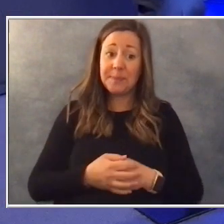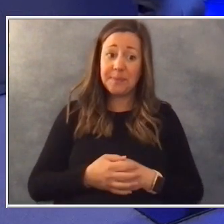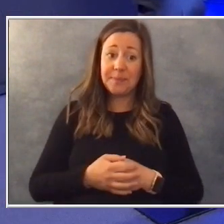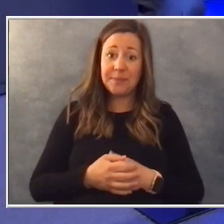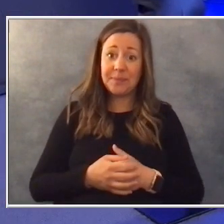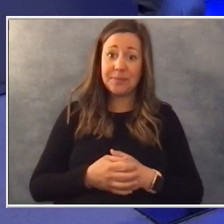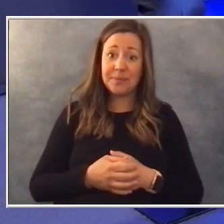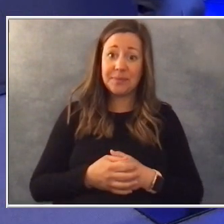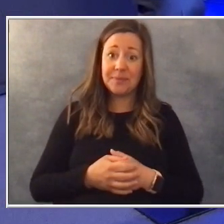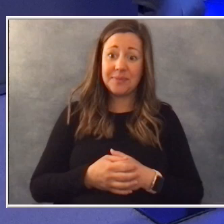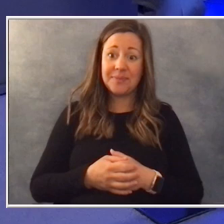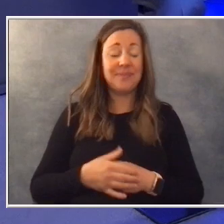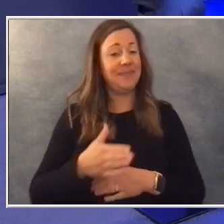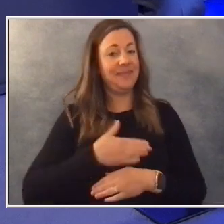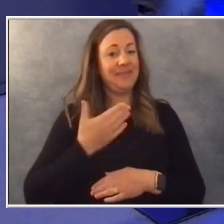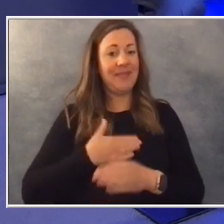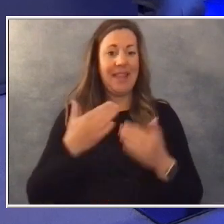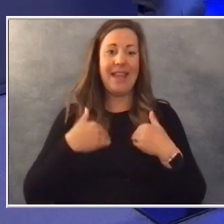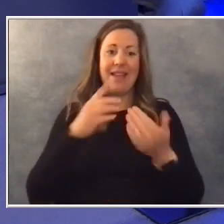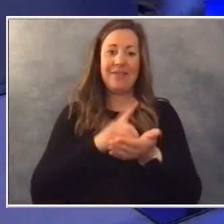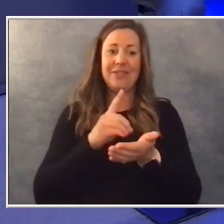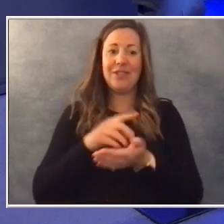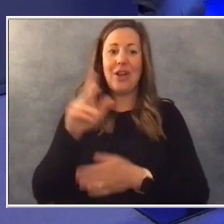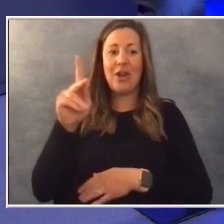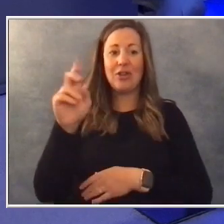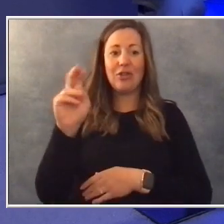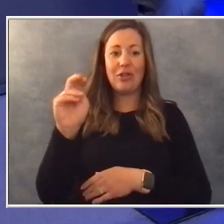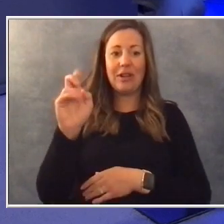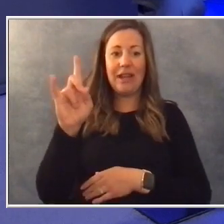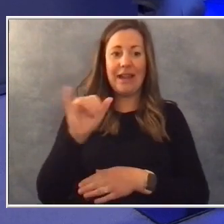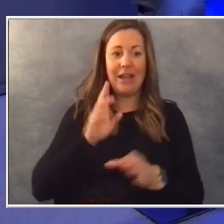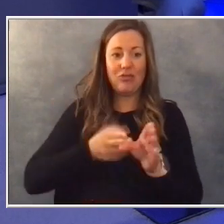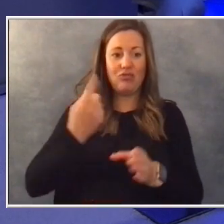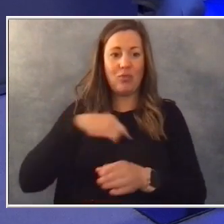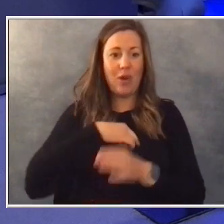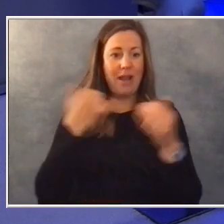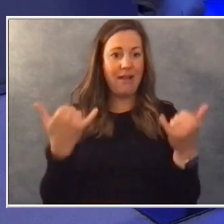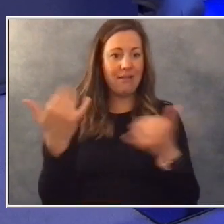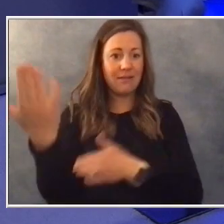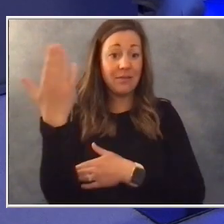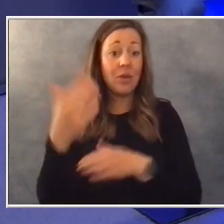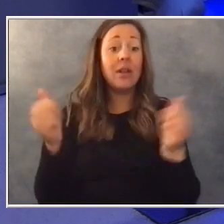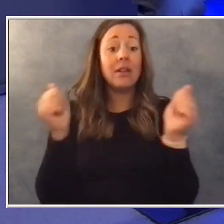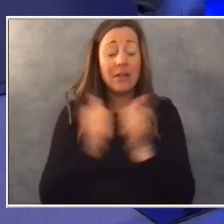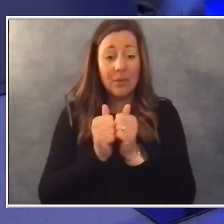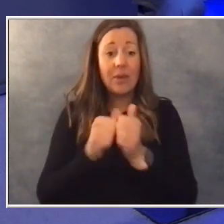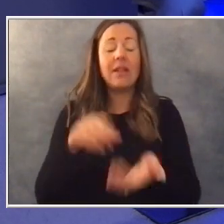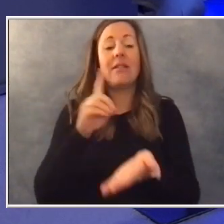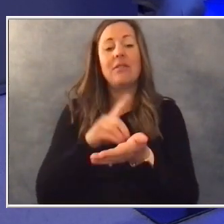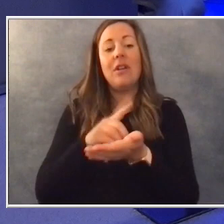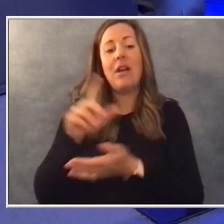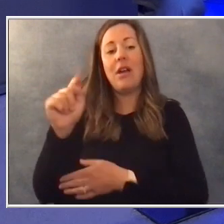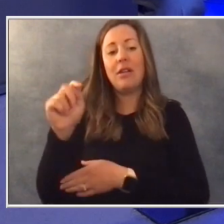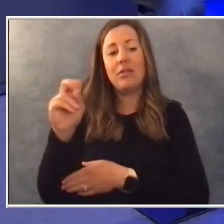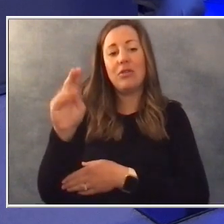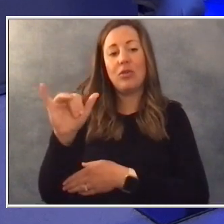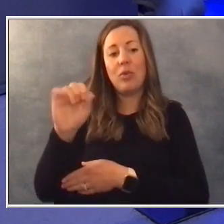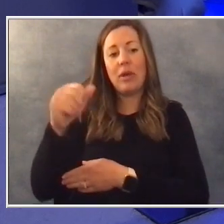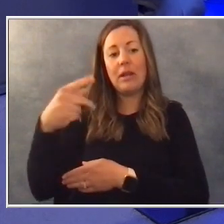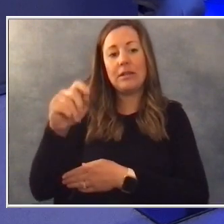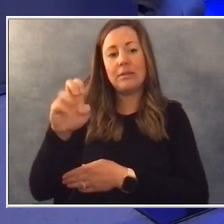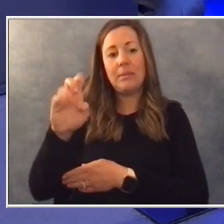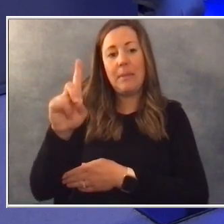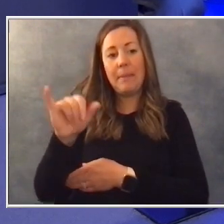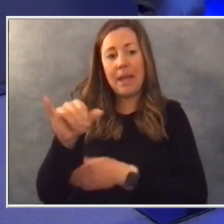And we're so glad to have Dr. Michael Kennedy joining us here in our studio this morning. Alongside him is Dr. Tony Spaedy, a cardiologist here at the